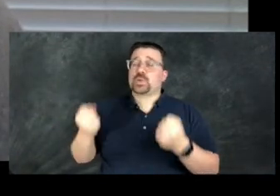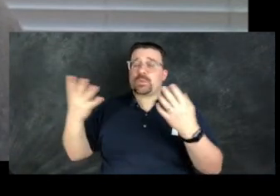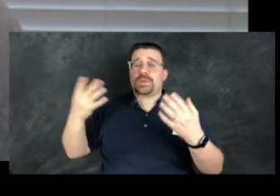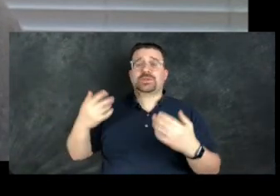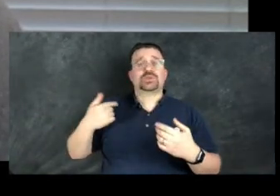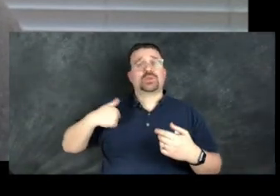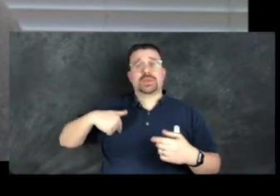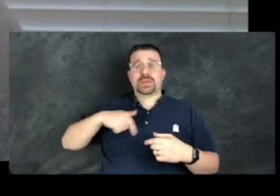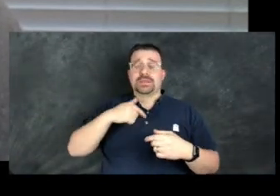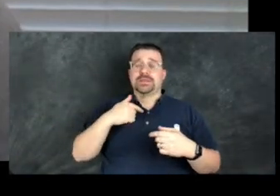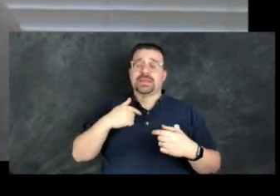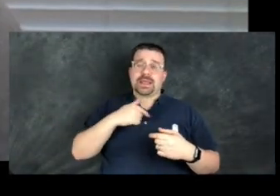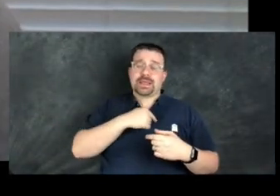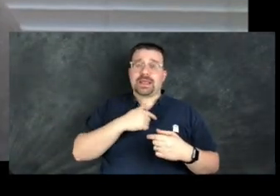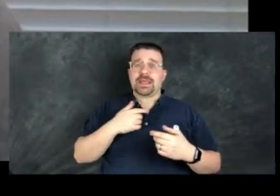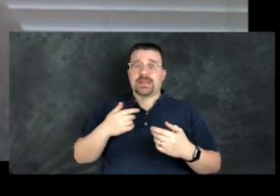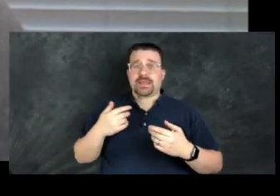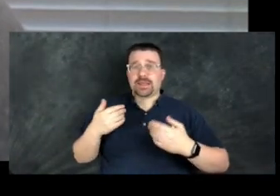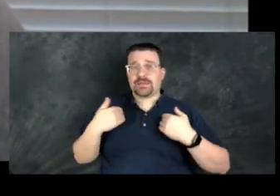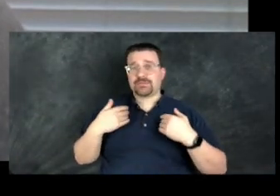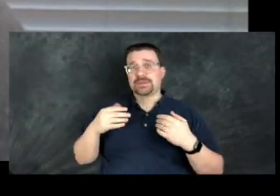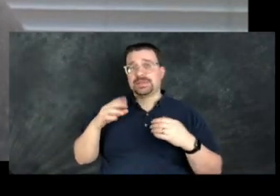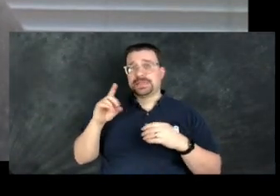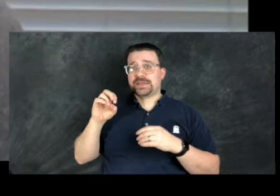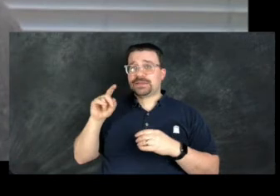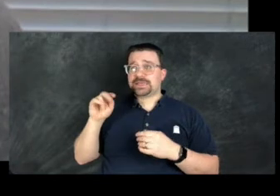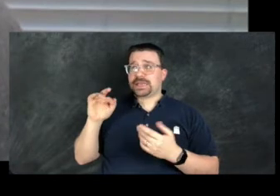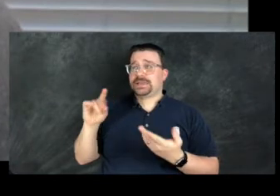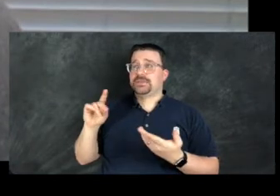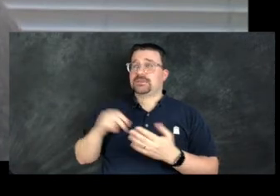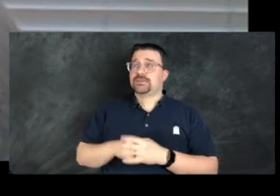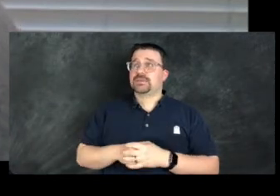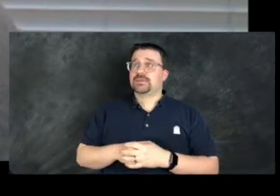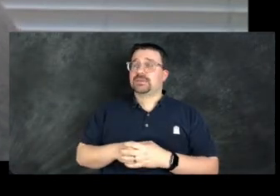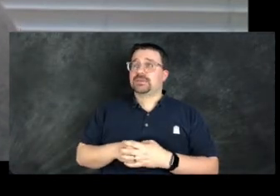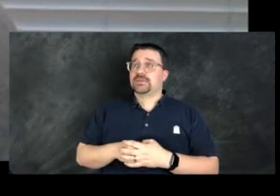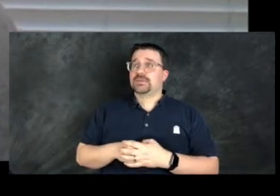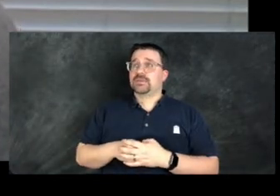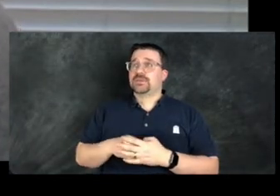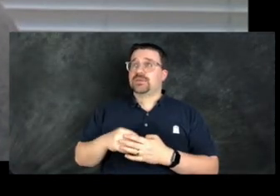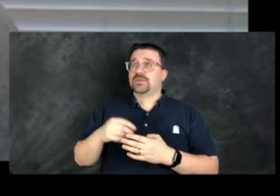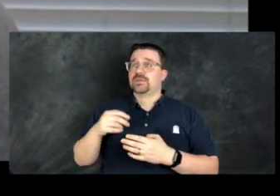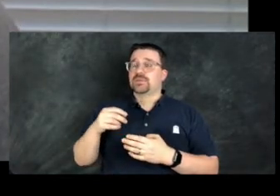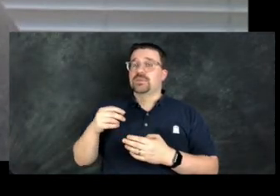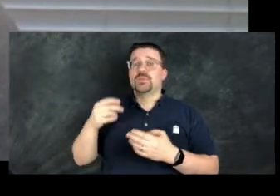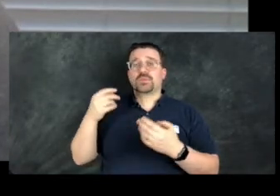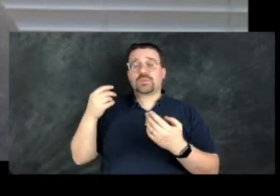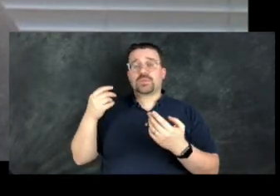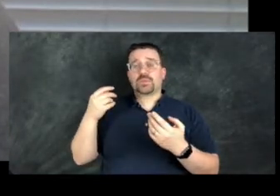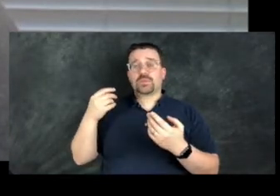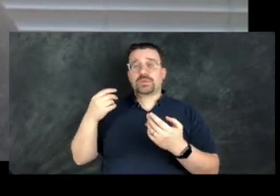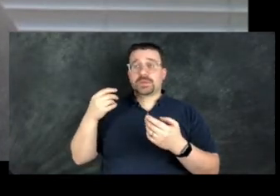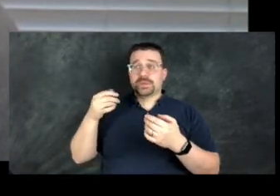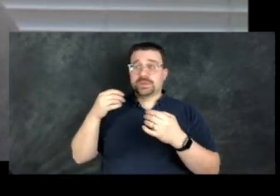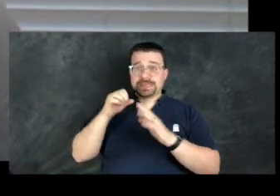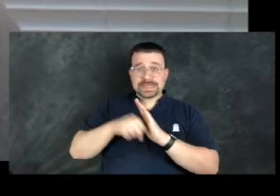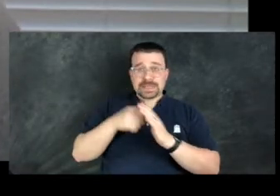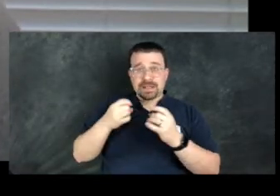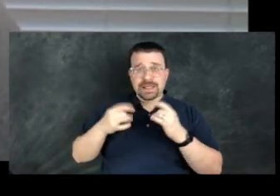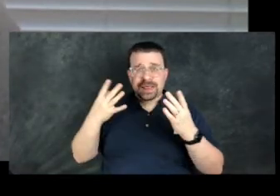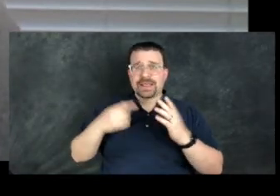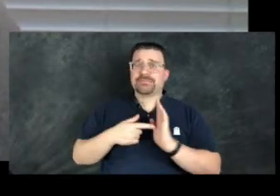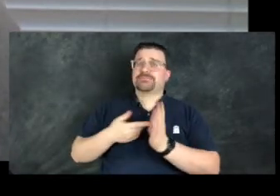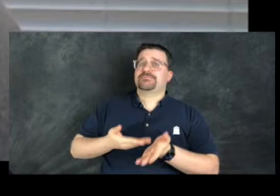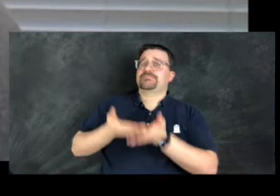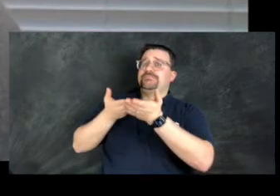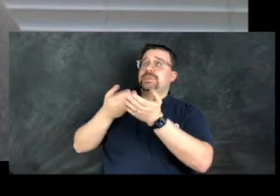have devastated. In this season of light, we lift up in prayer so many who